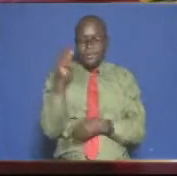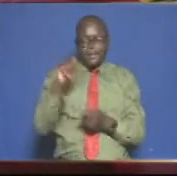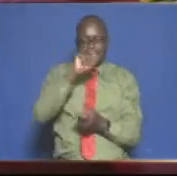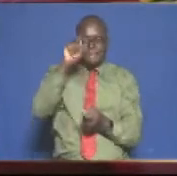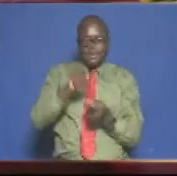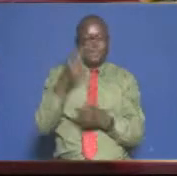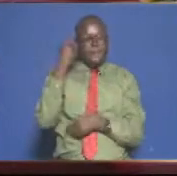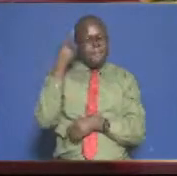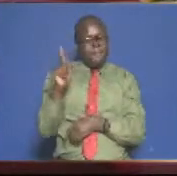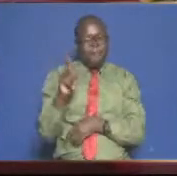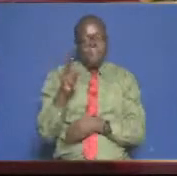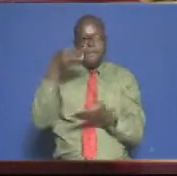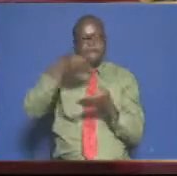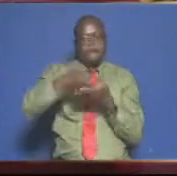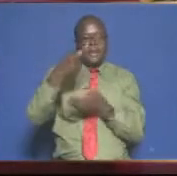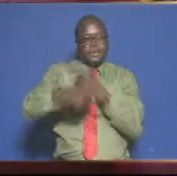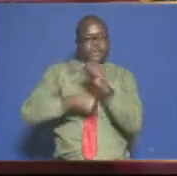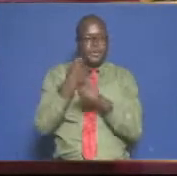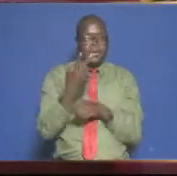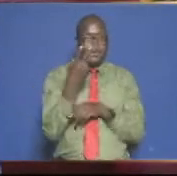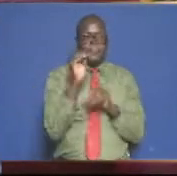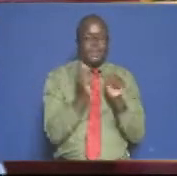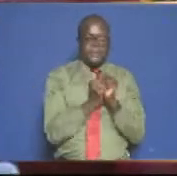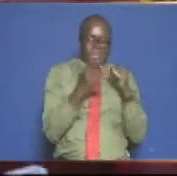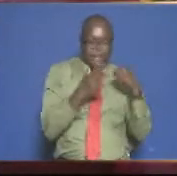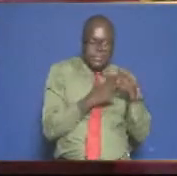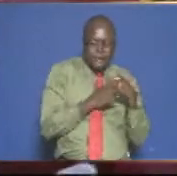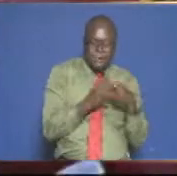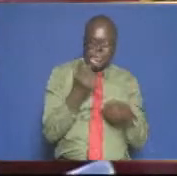for the financial year